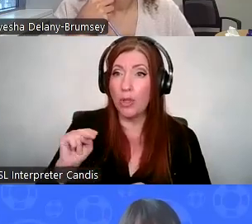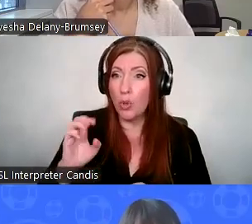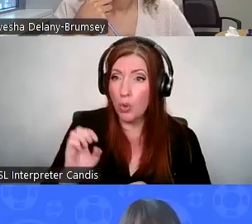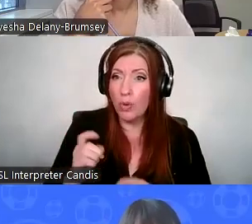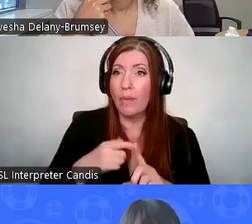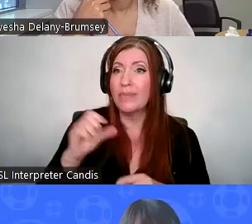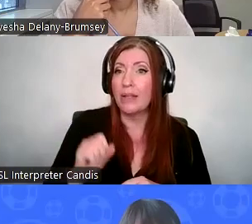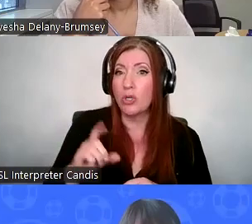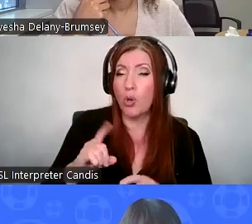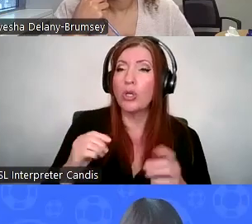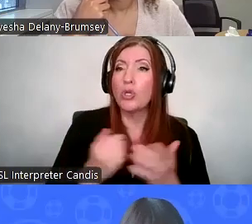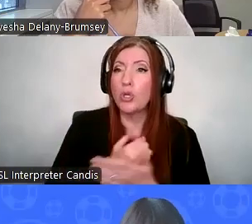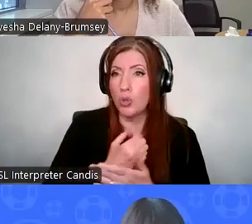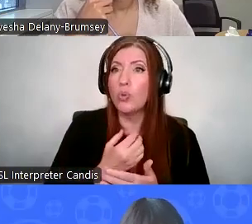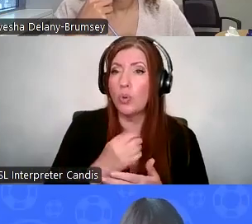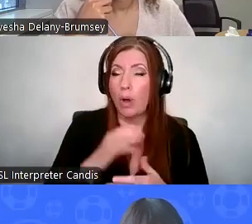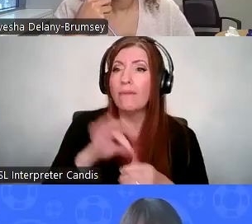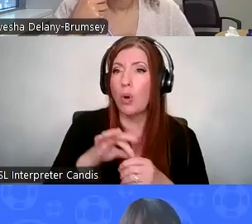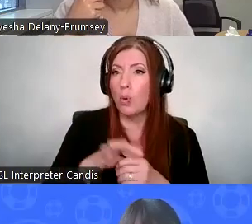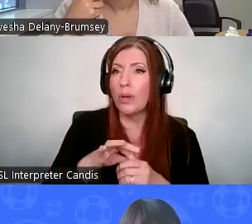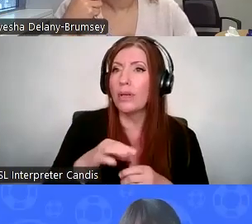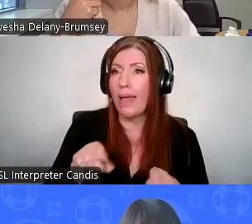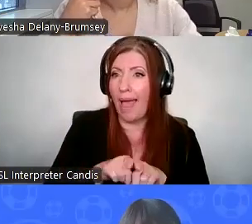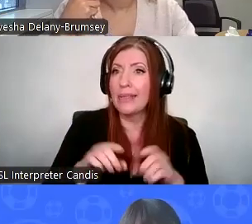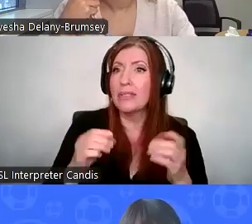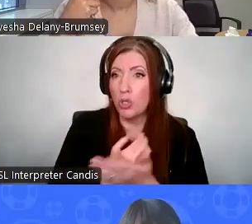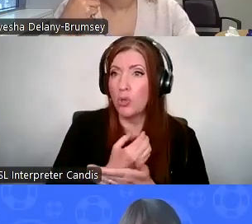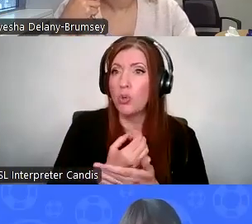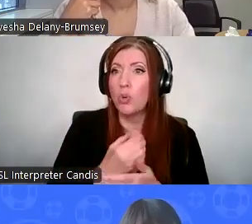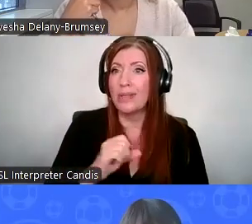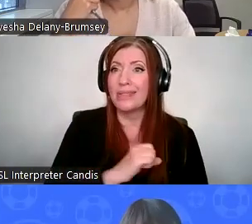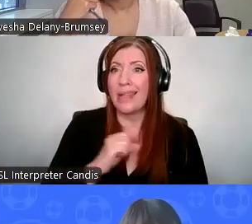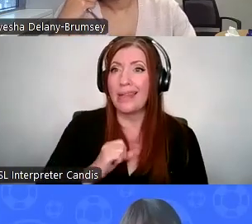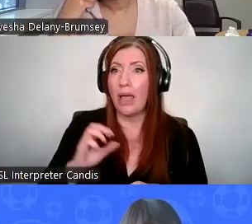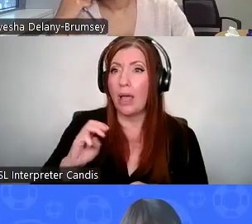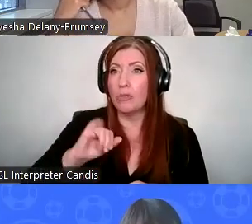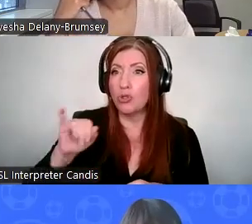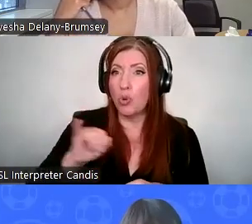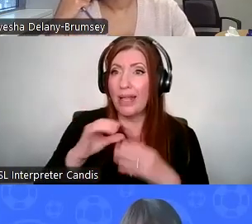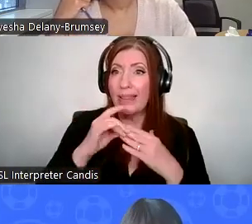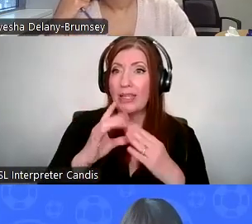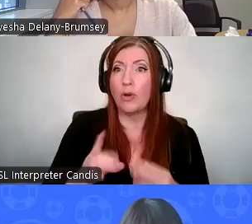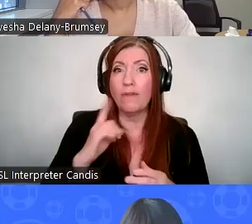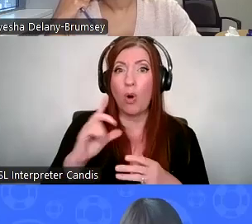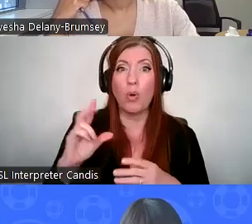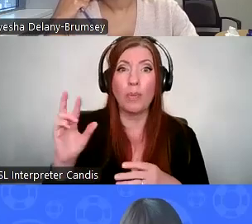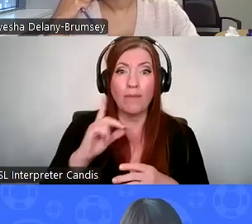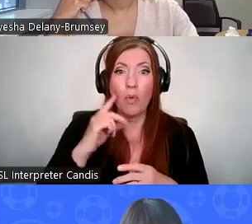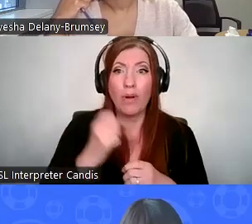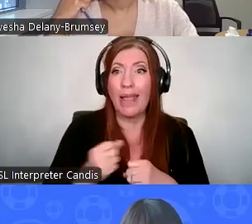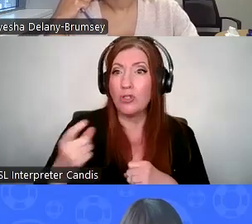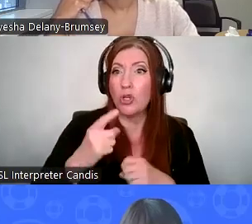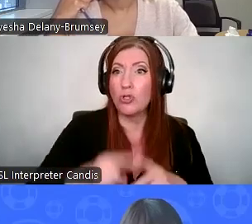the new voted as the new incoming Senate Majority Leader for the Republicans for next year, starting in